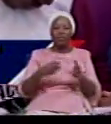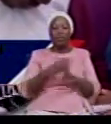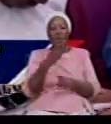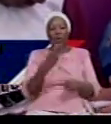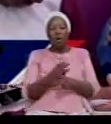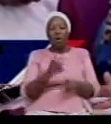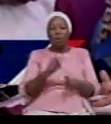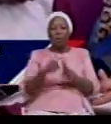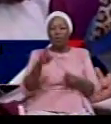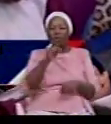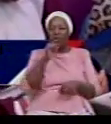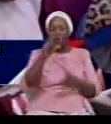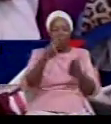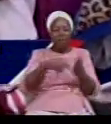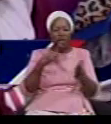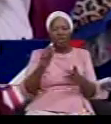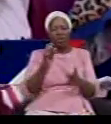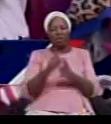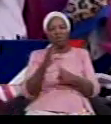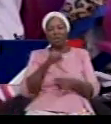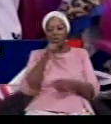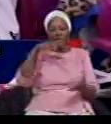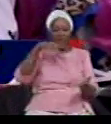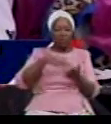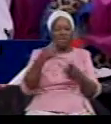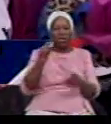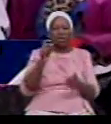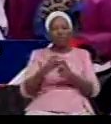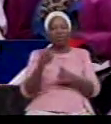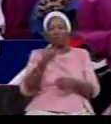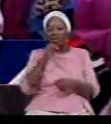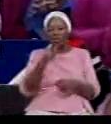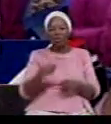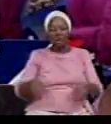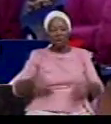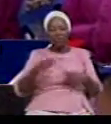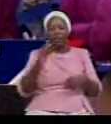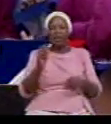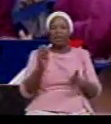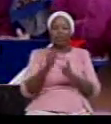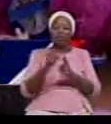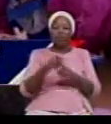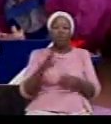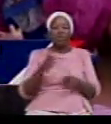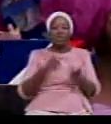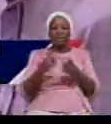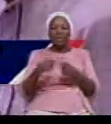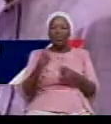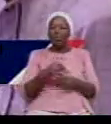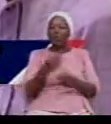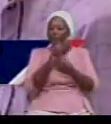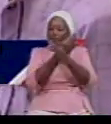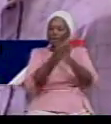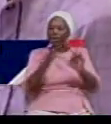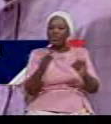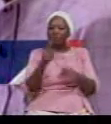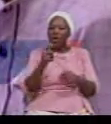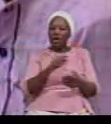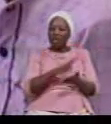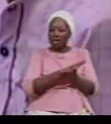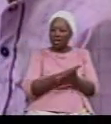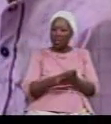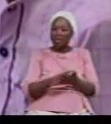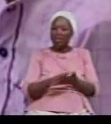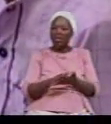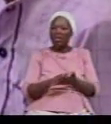the word, you are not studying the word, you are not living by the word, you're unclean in the sight of the Lord. Those two things must